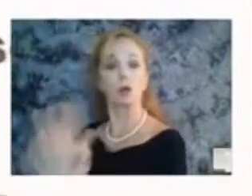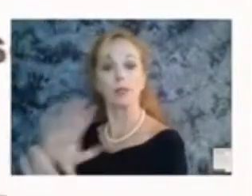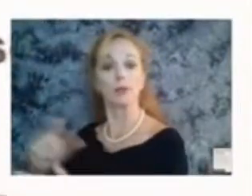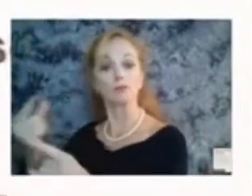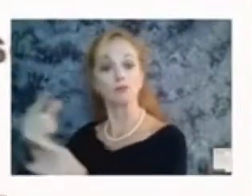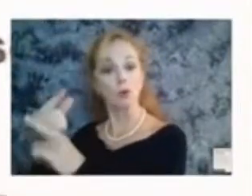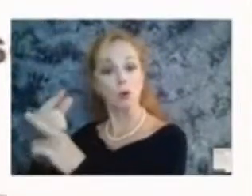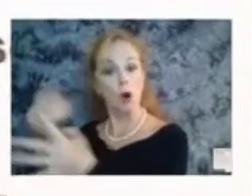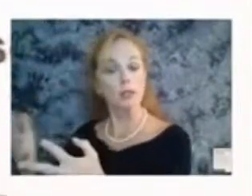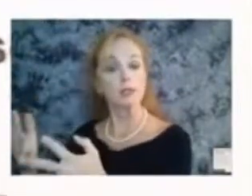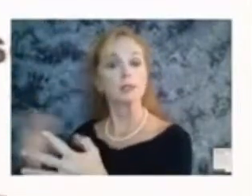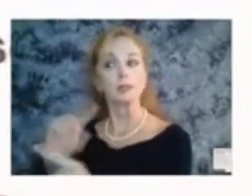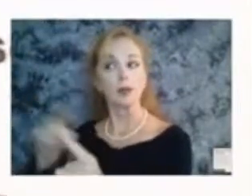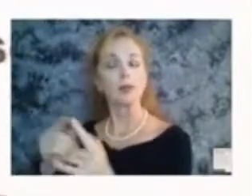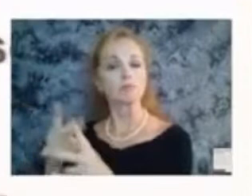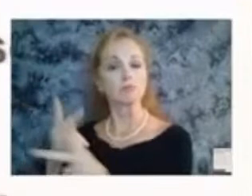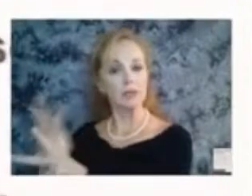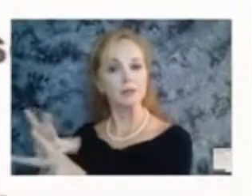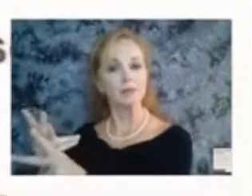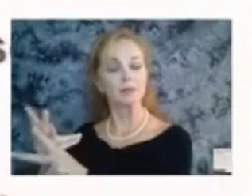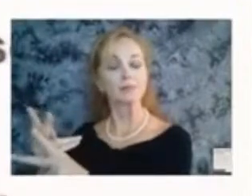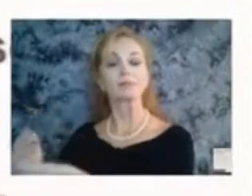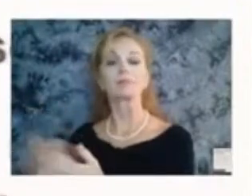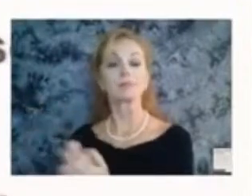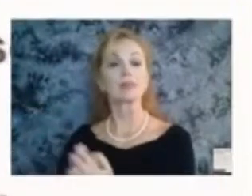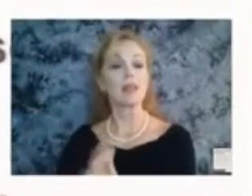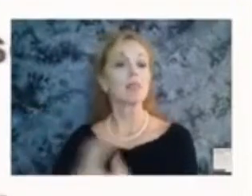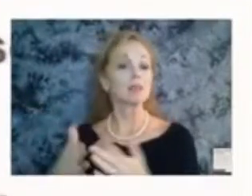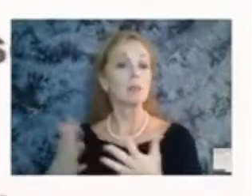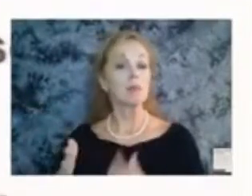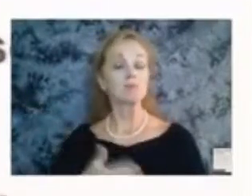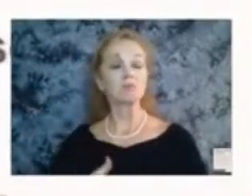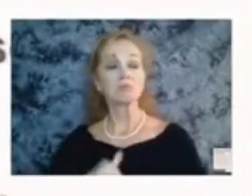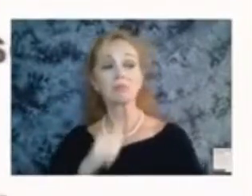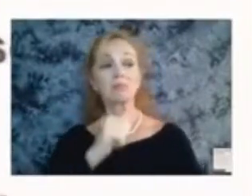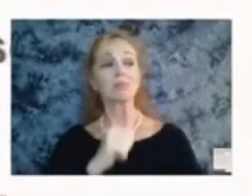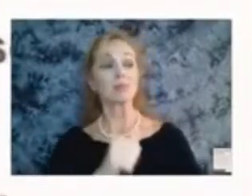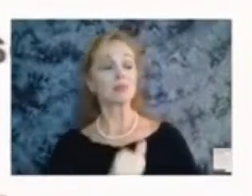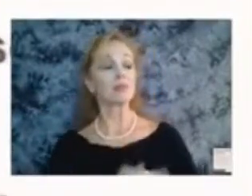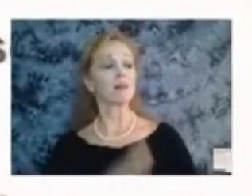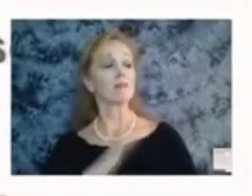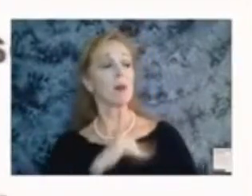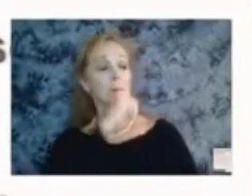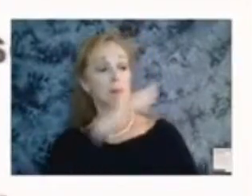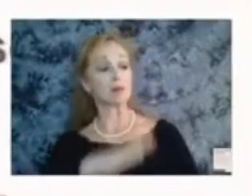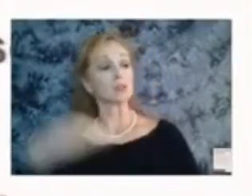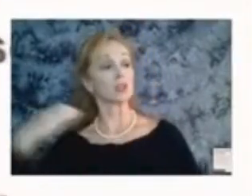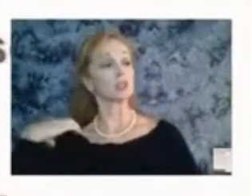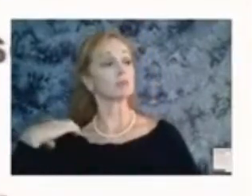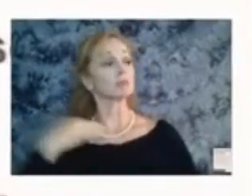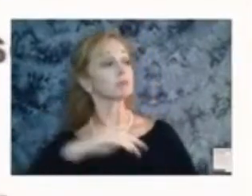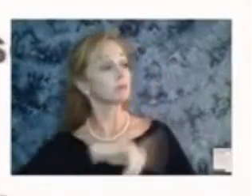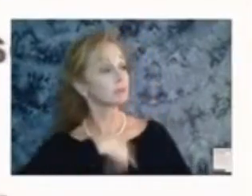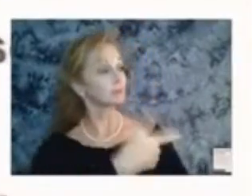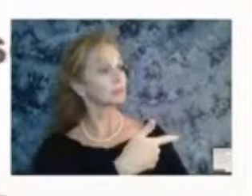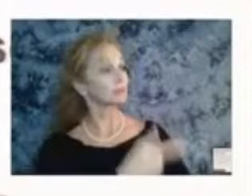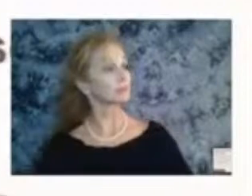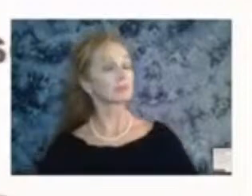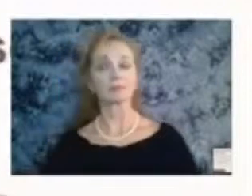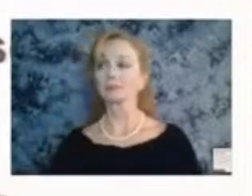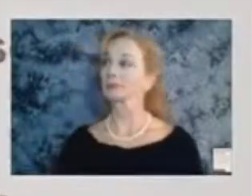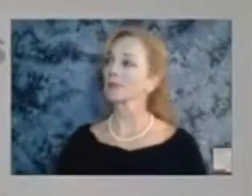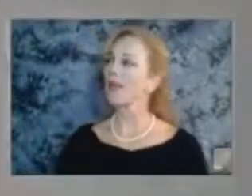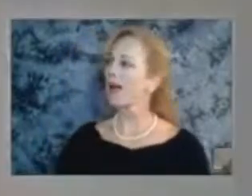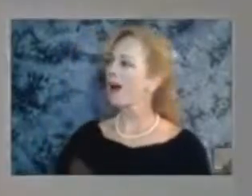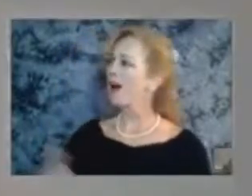concludes my section, Madam Chair. Thank you. So I think I'll pause for questions, sort of the first